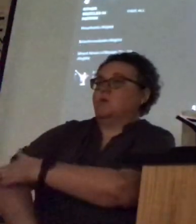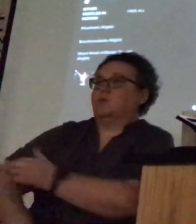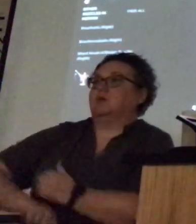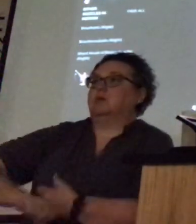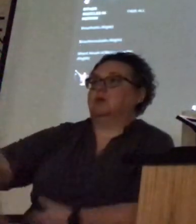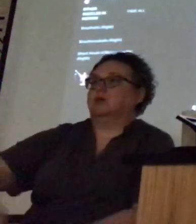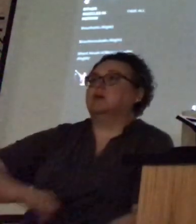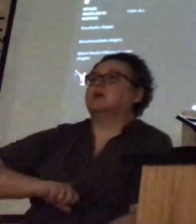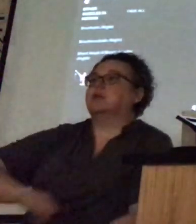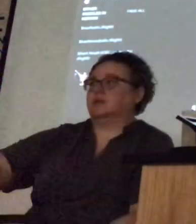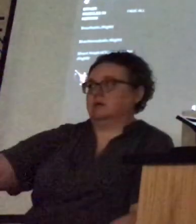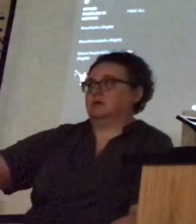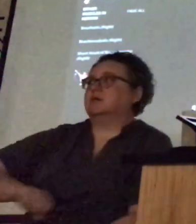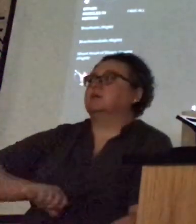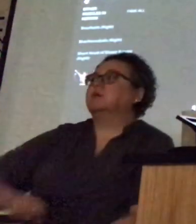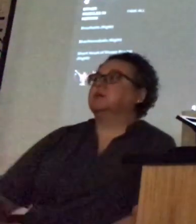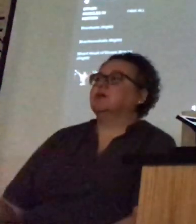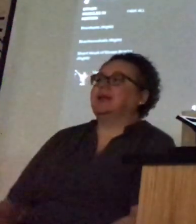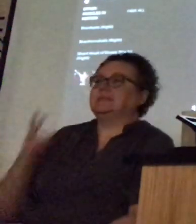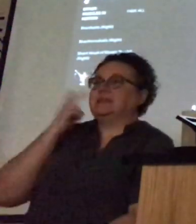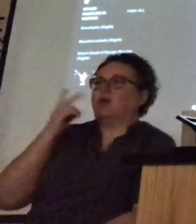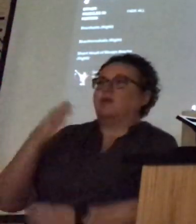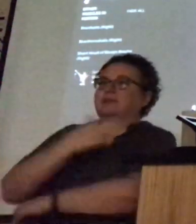So isolate it, show you from the side.